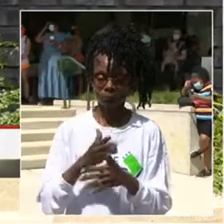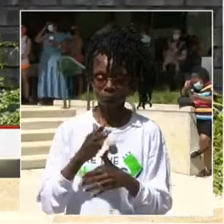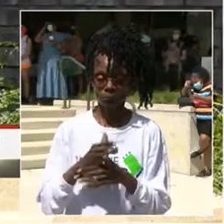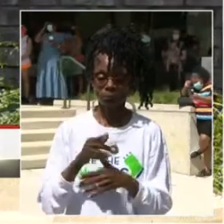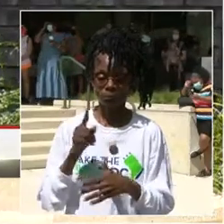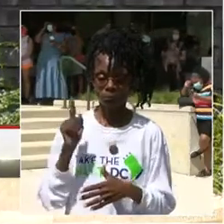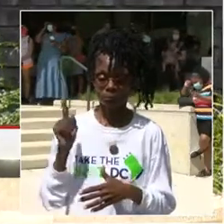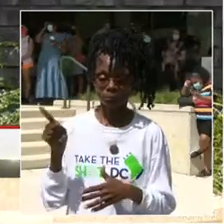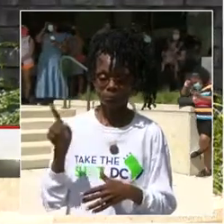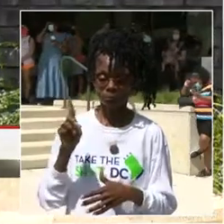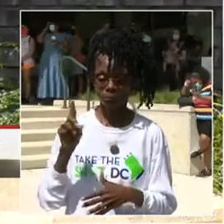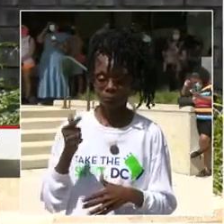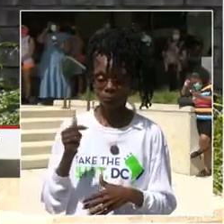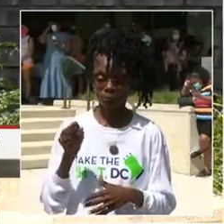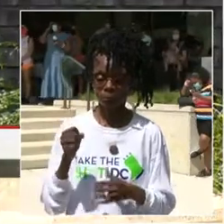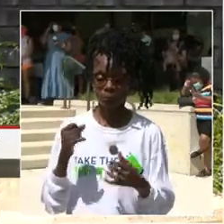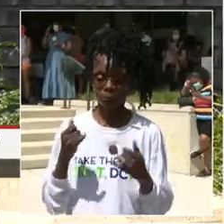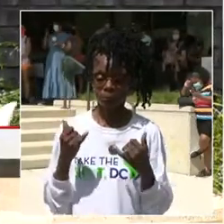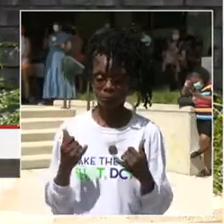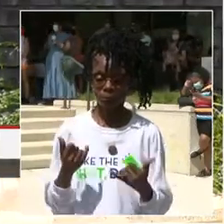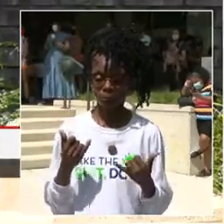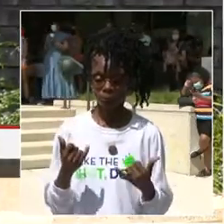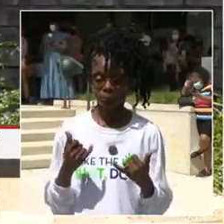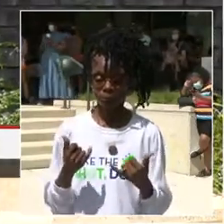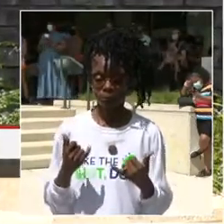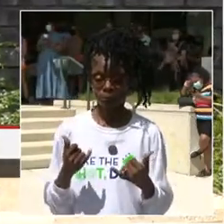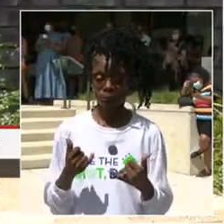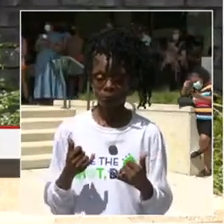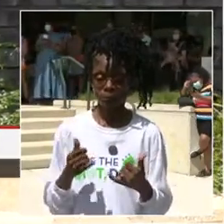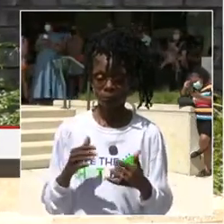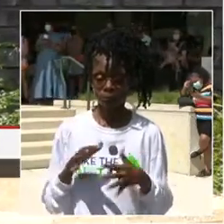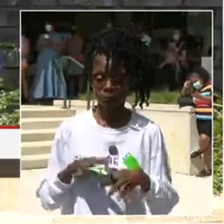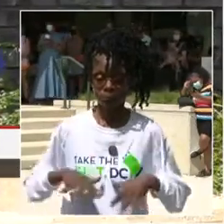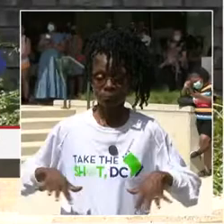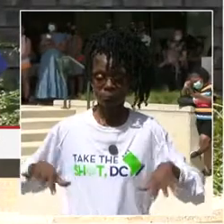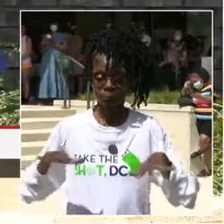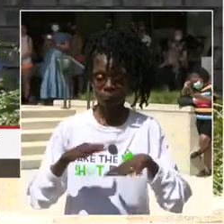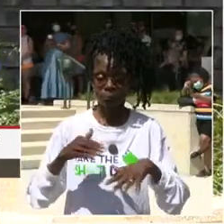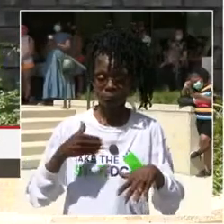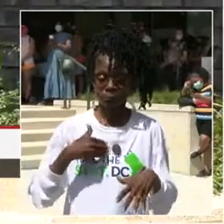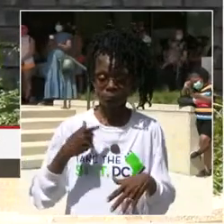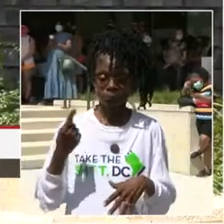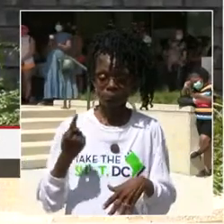has something for almost all of our residents. As part of this